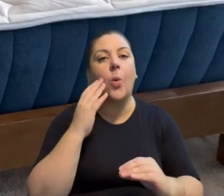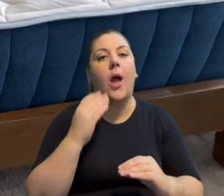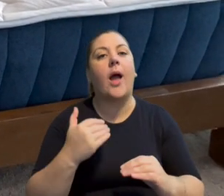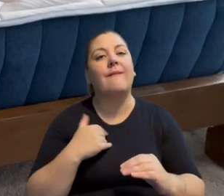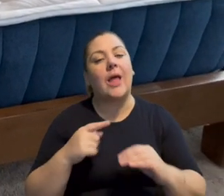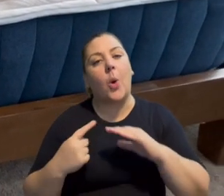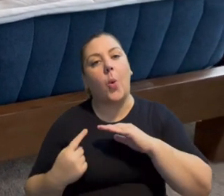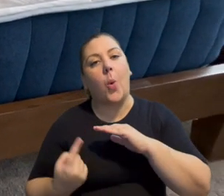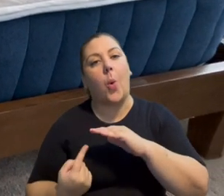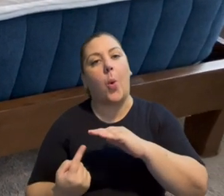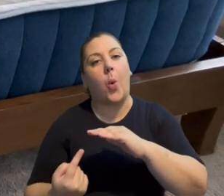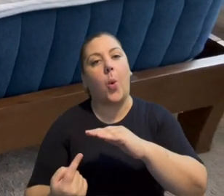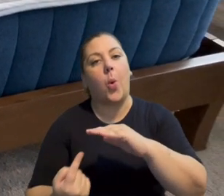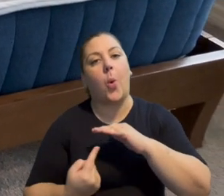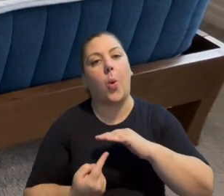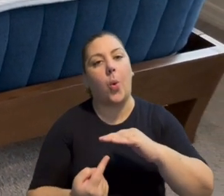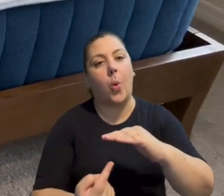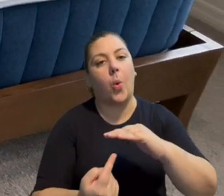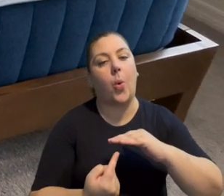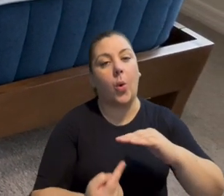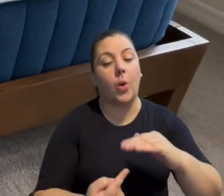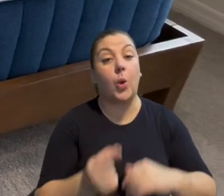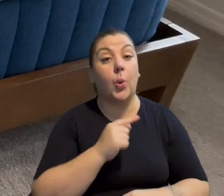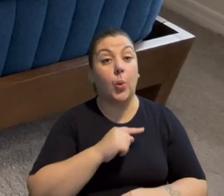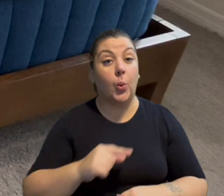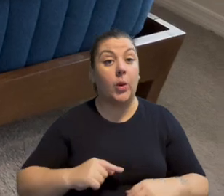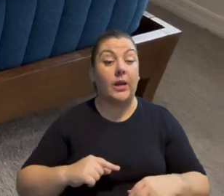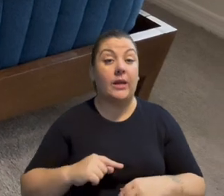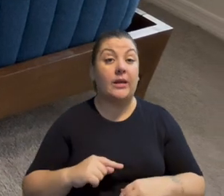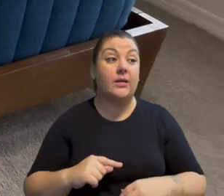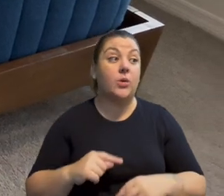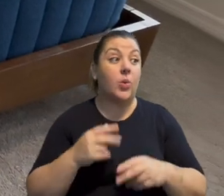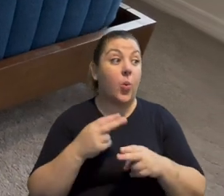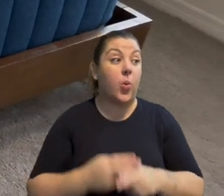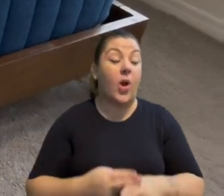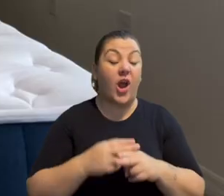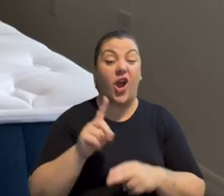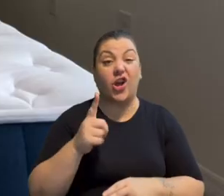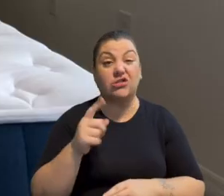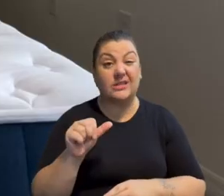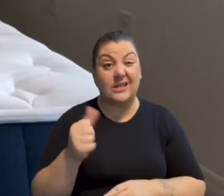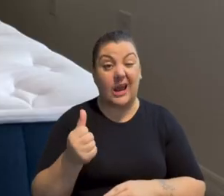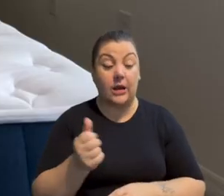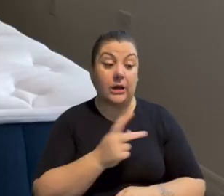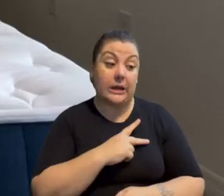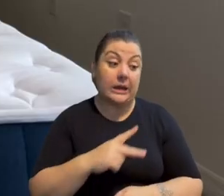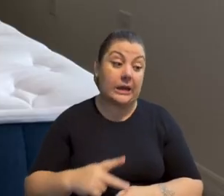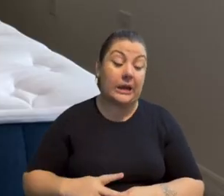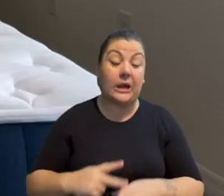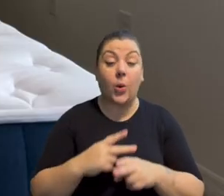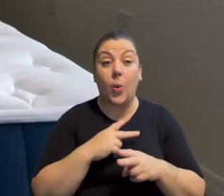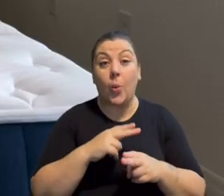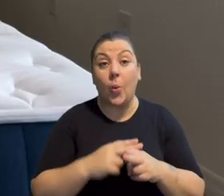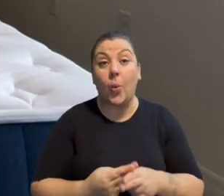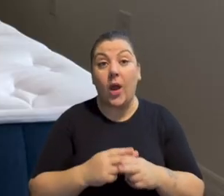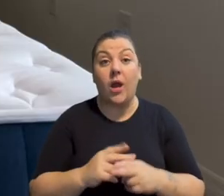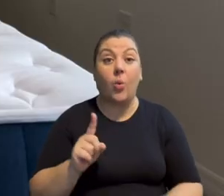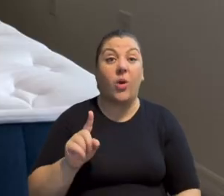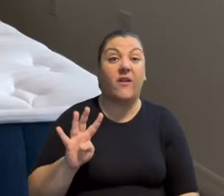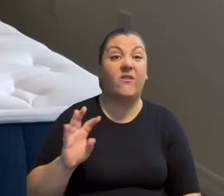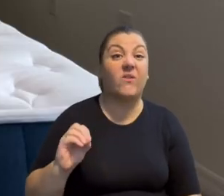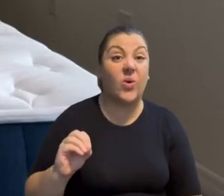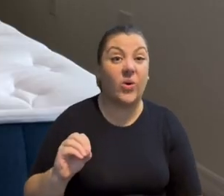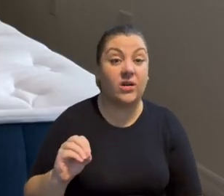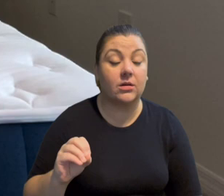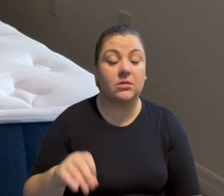coils. A queen comes in at around 110 pounds and a king is around 140. So they do require that you